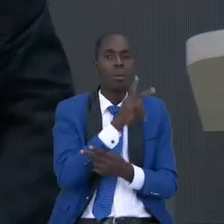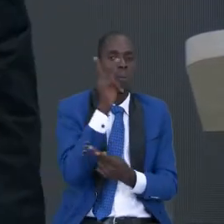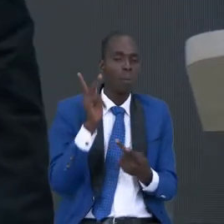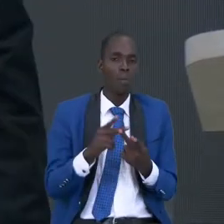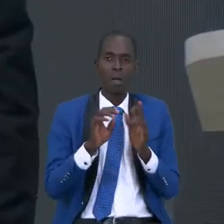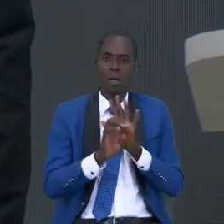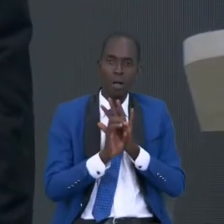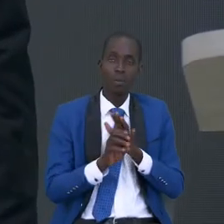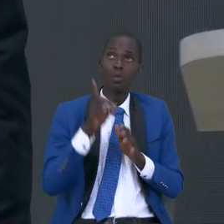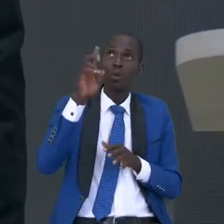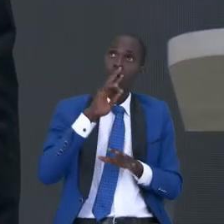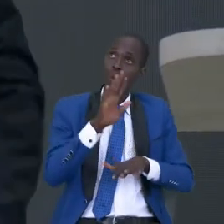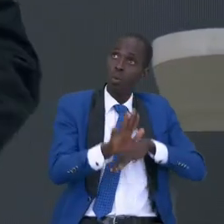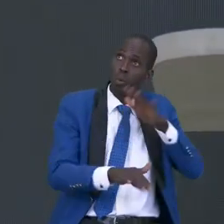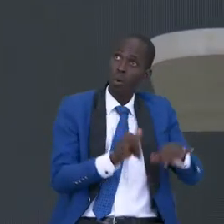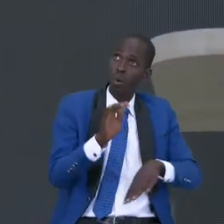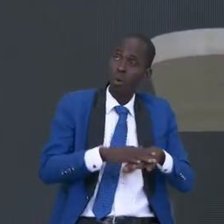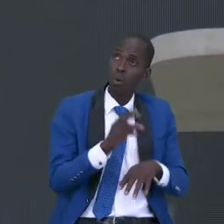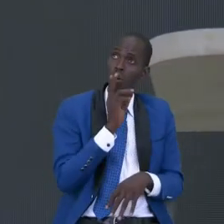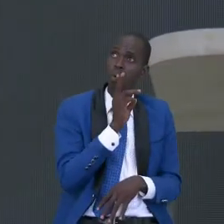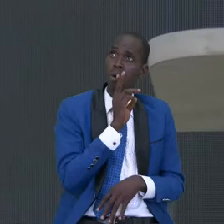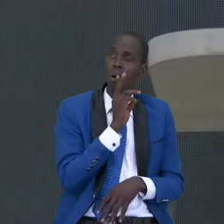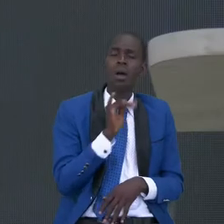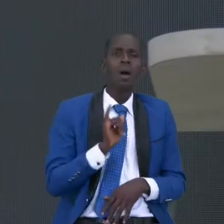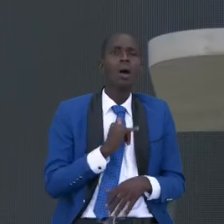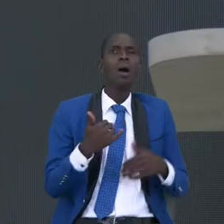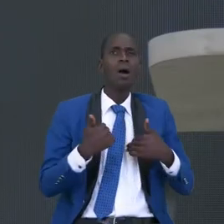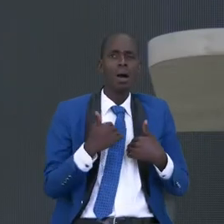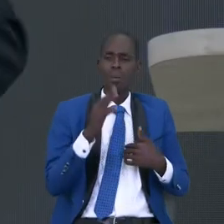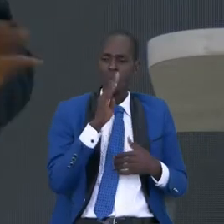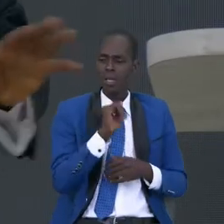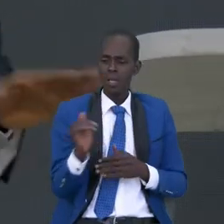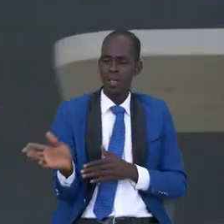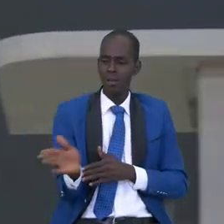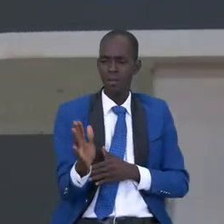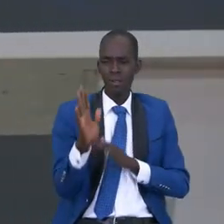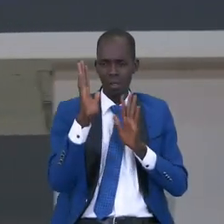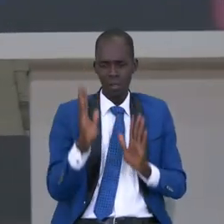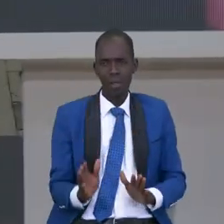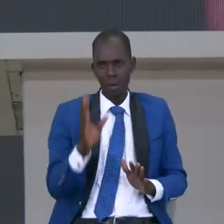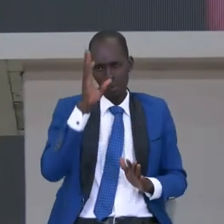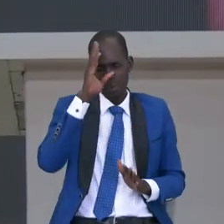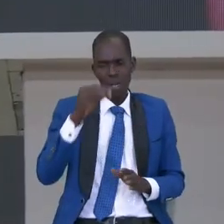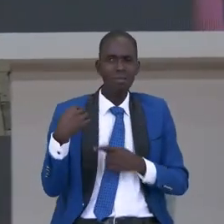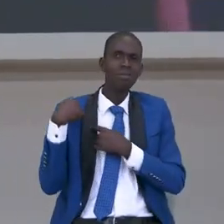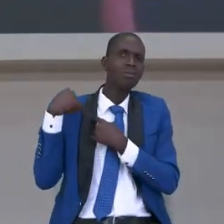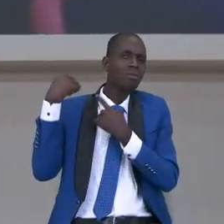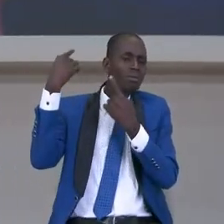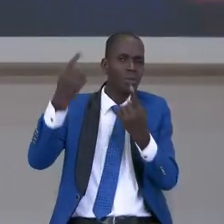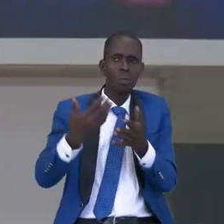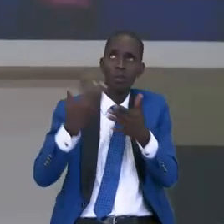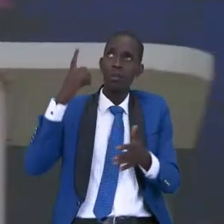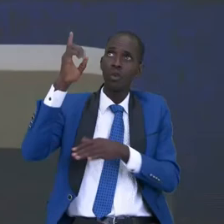walking on the water. I've been a fisherman before you called me, and since I've been a fisherman,